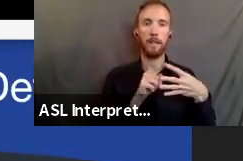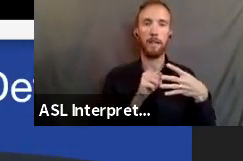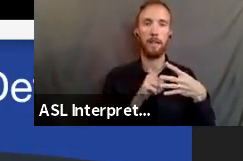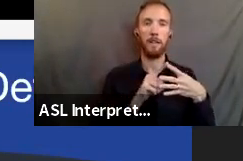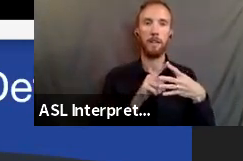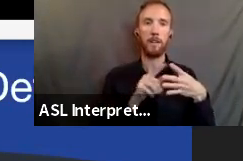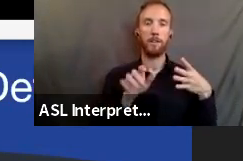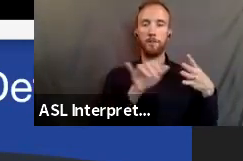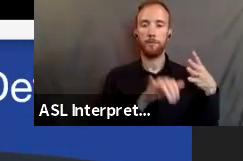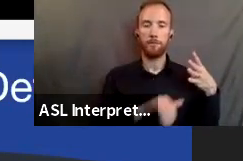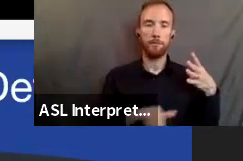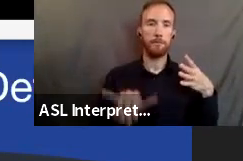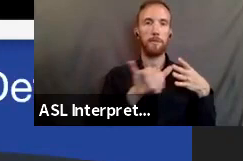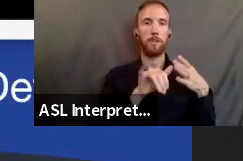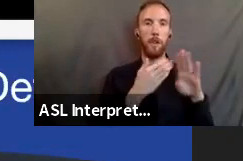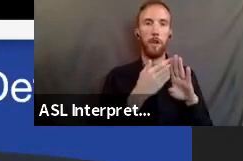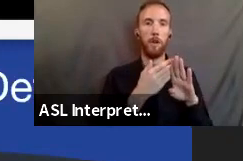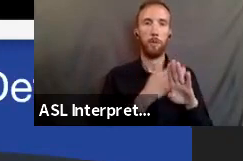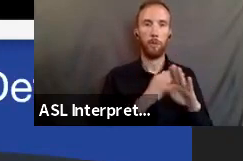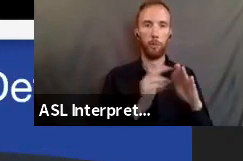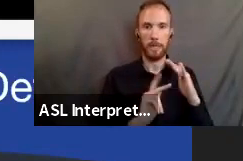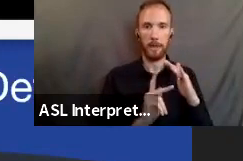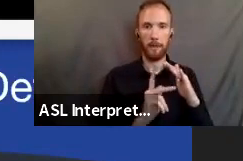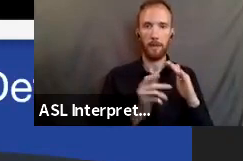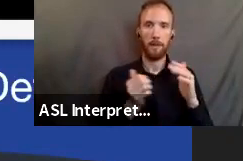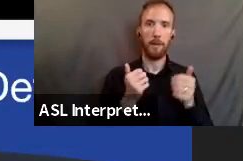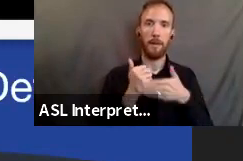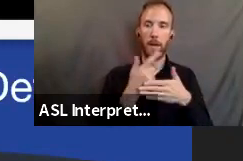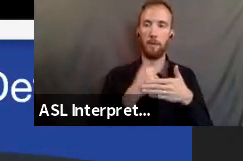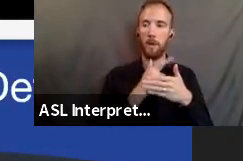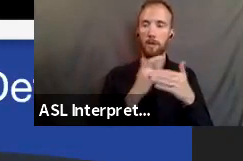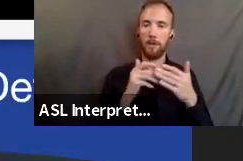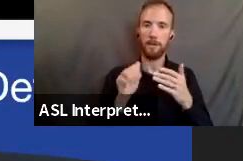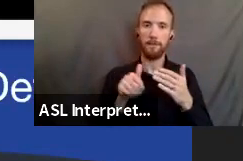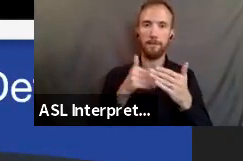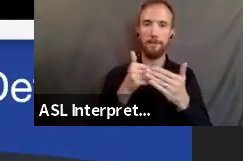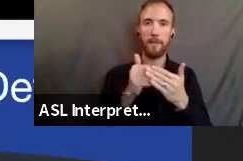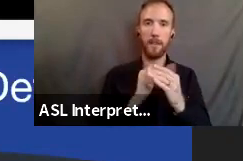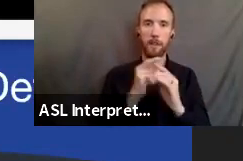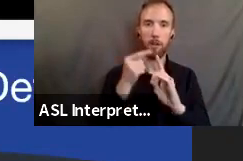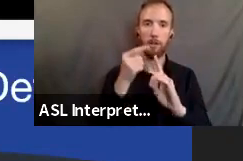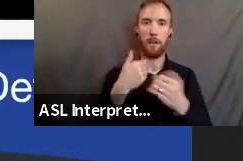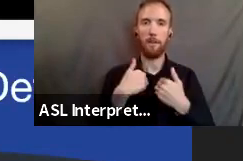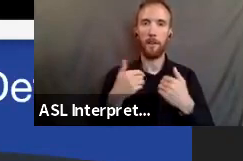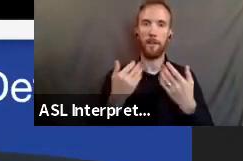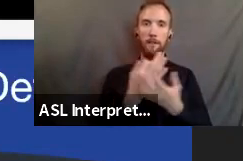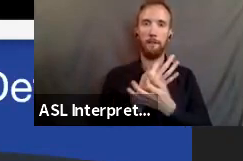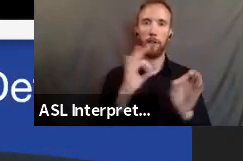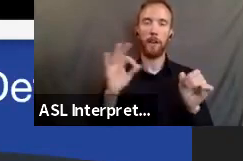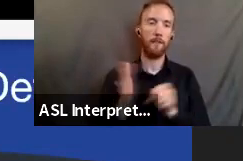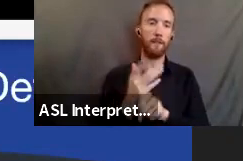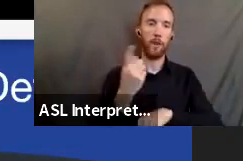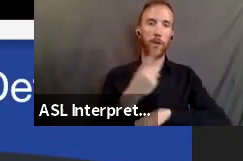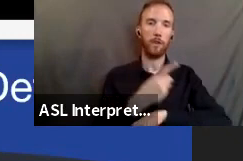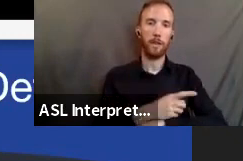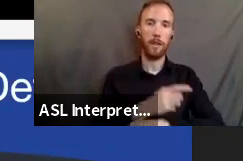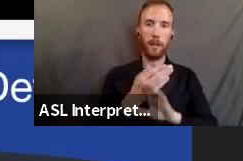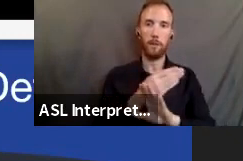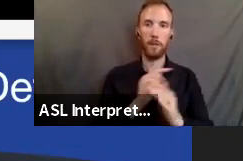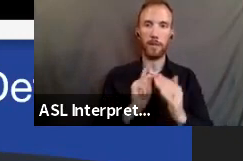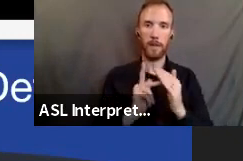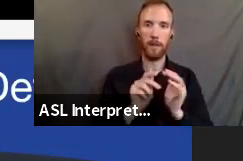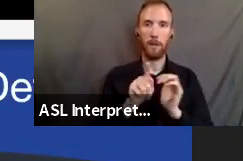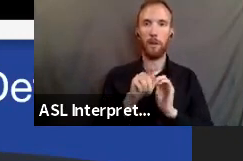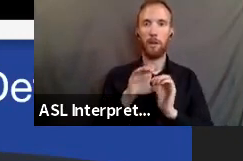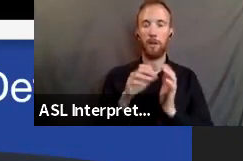classrooms will move the district closer to our goal of providing free full day pre-k this category includes 100 million to develop new new